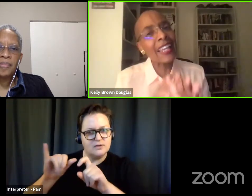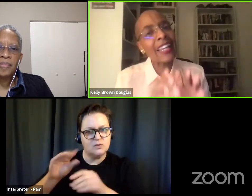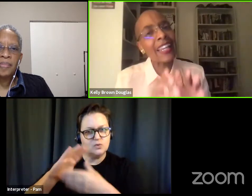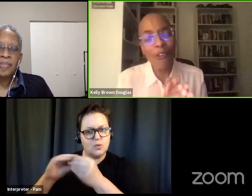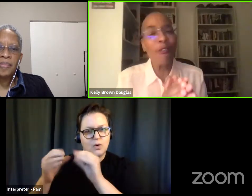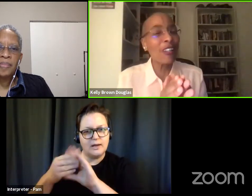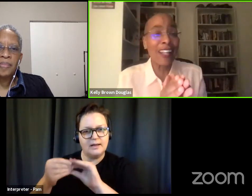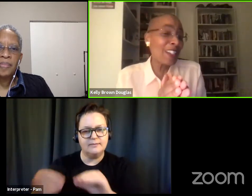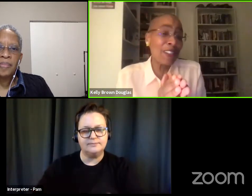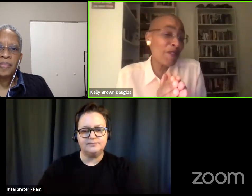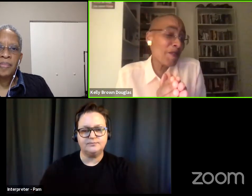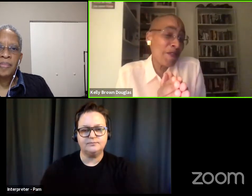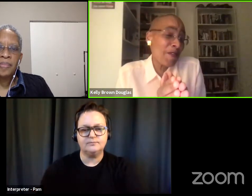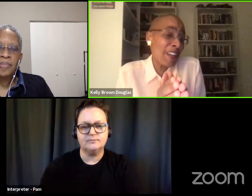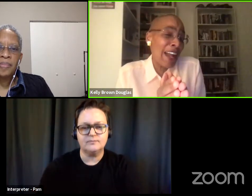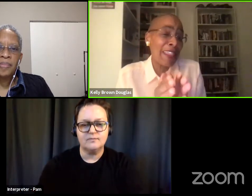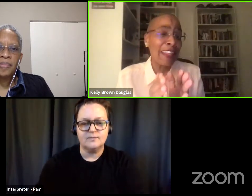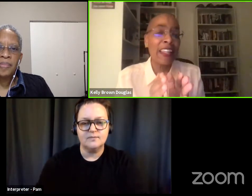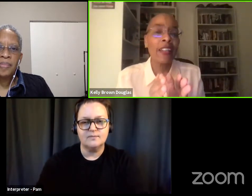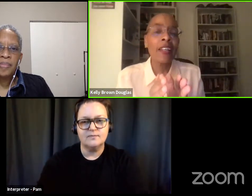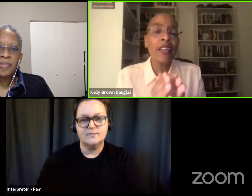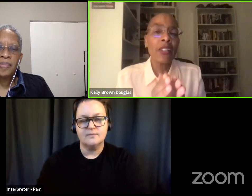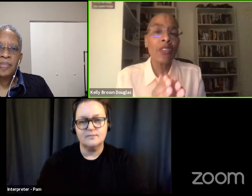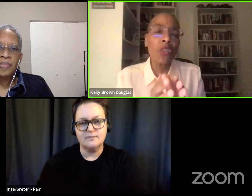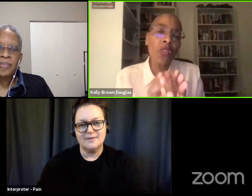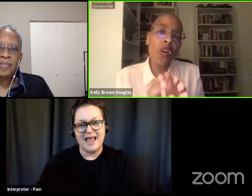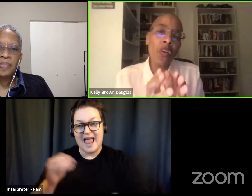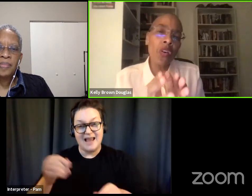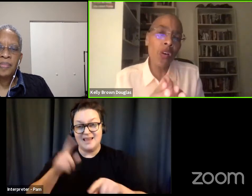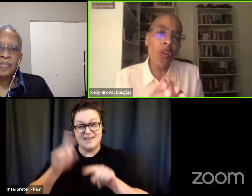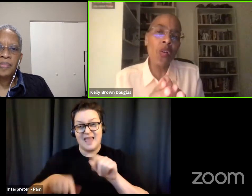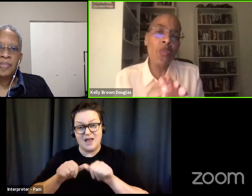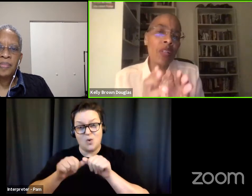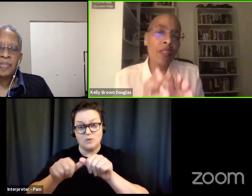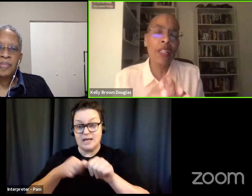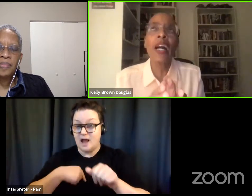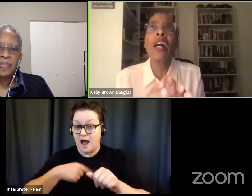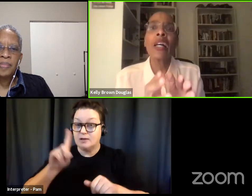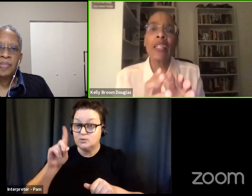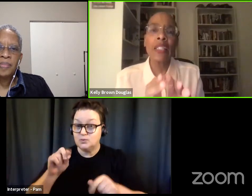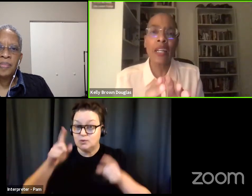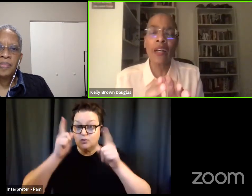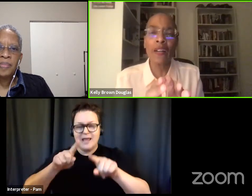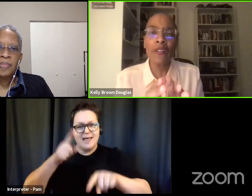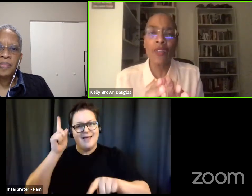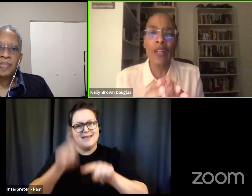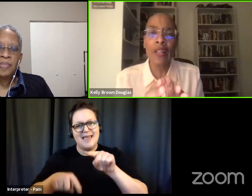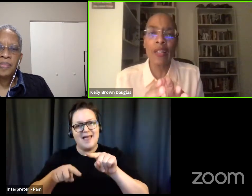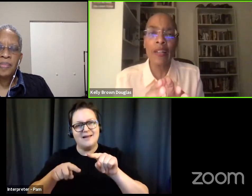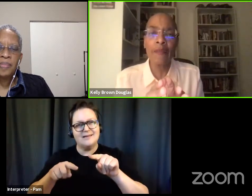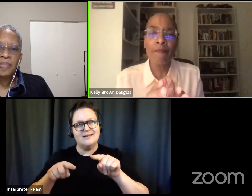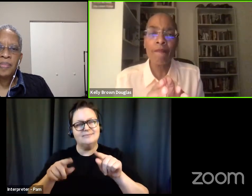it can't hold, and I do agree, I think it can no longer hold the kind